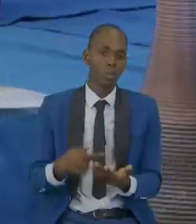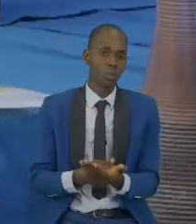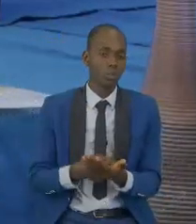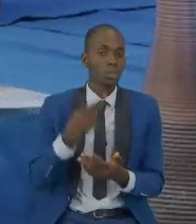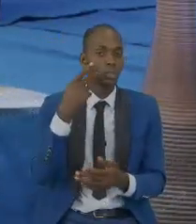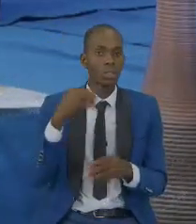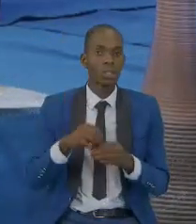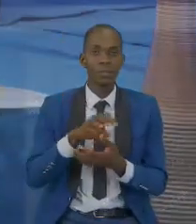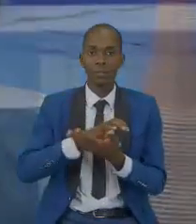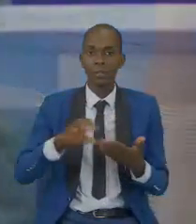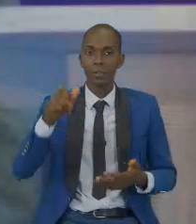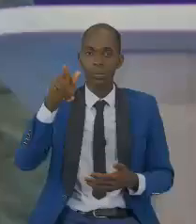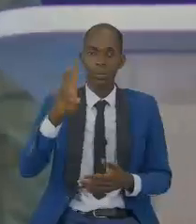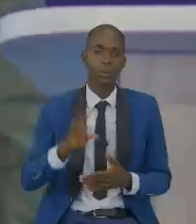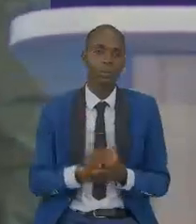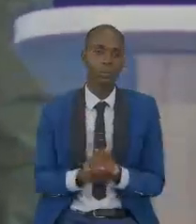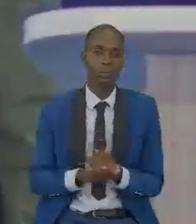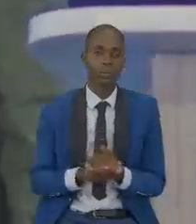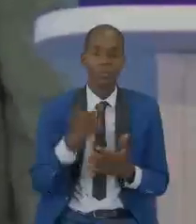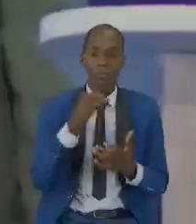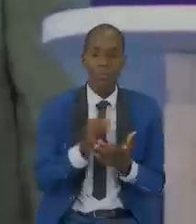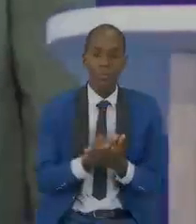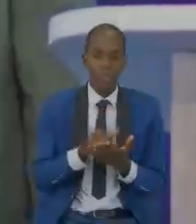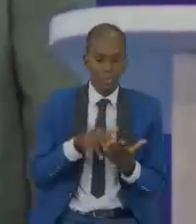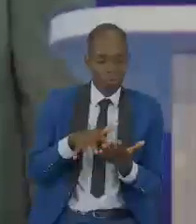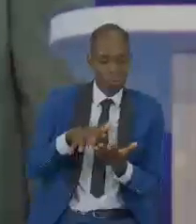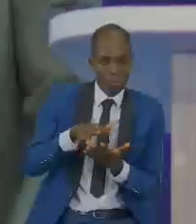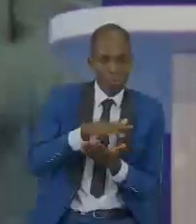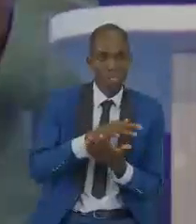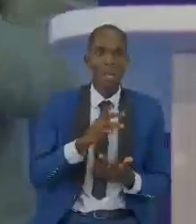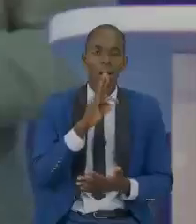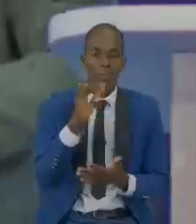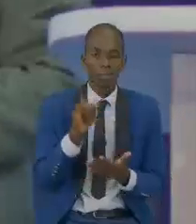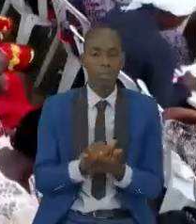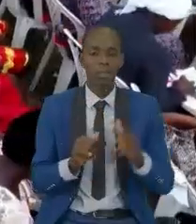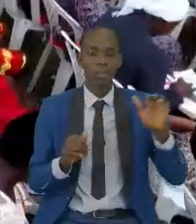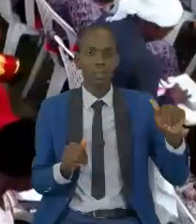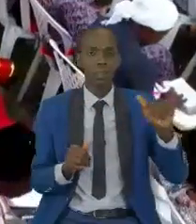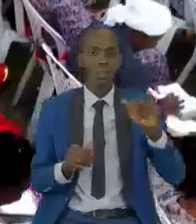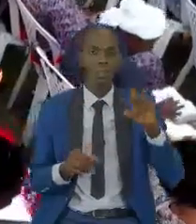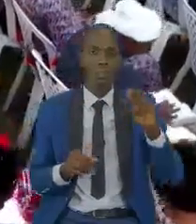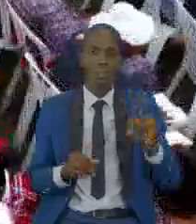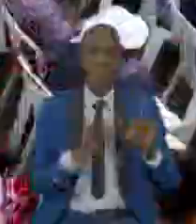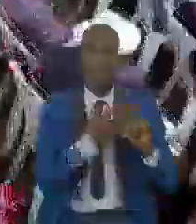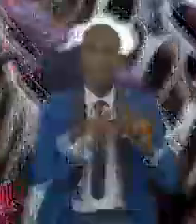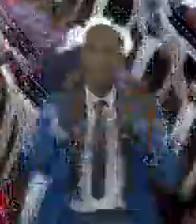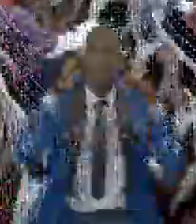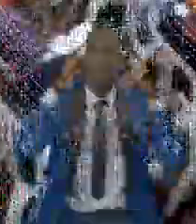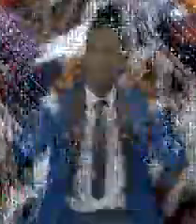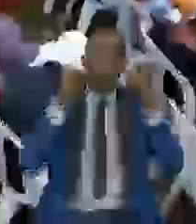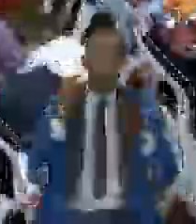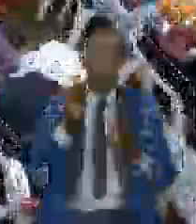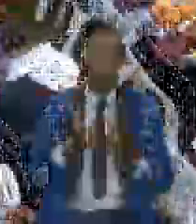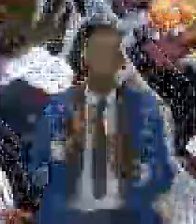In verse 26, these are that Aaron and Moses, to whom